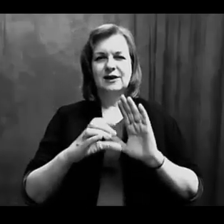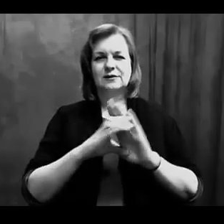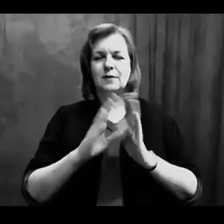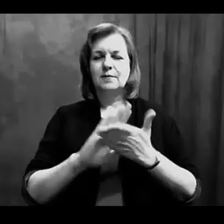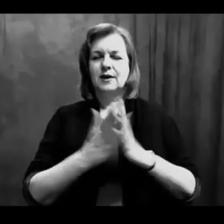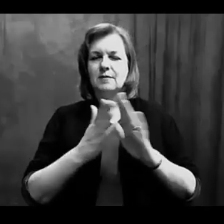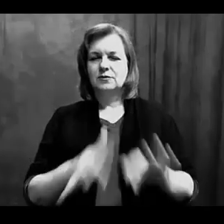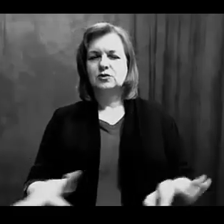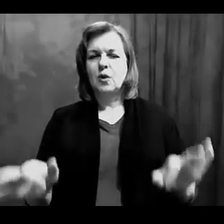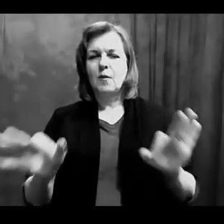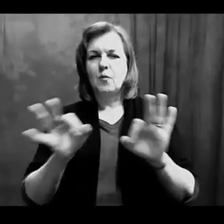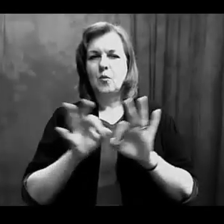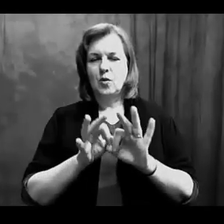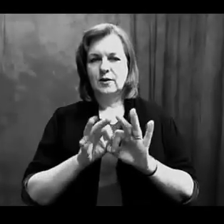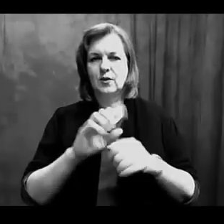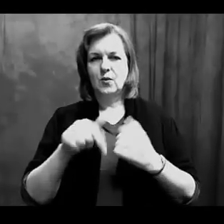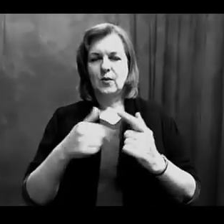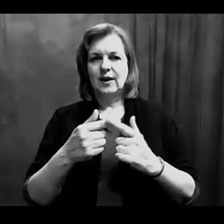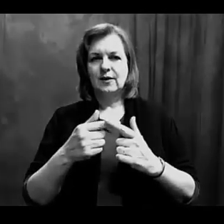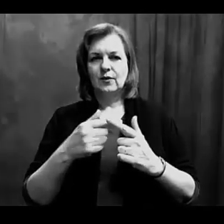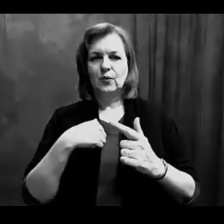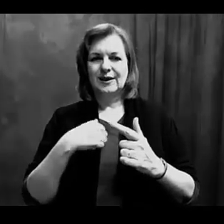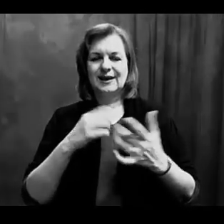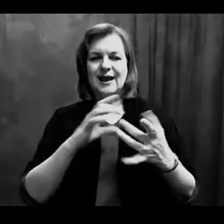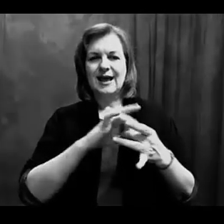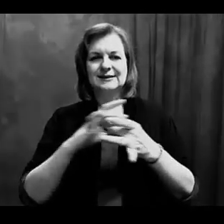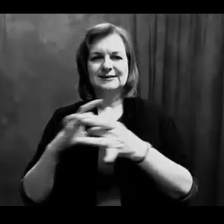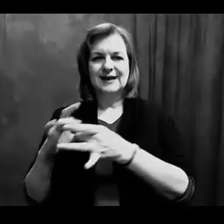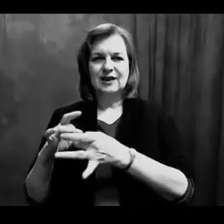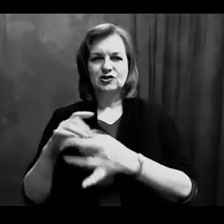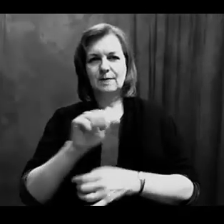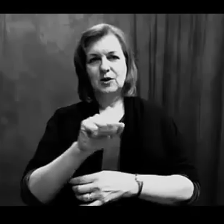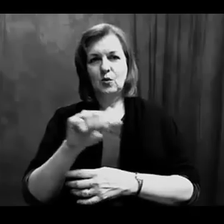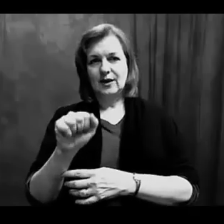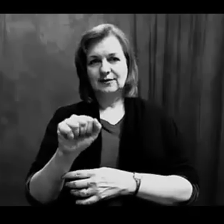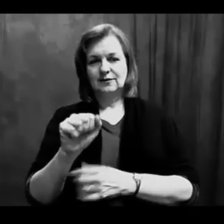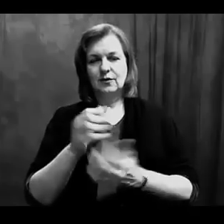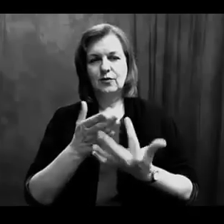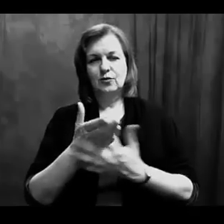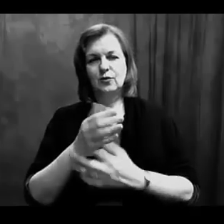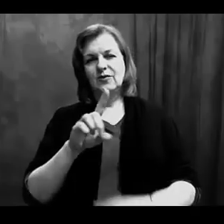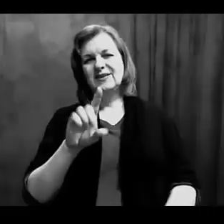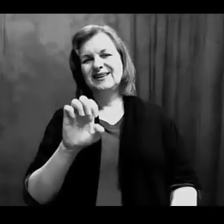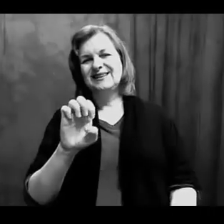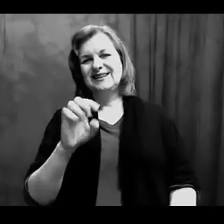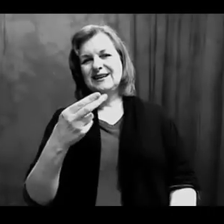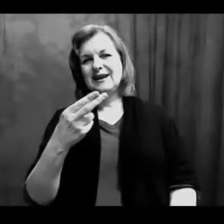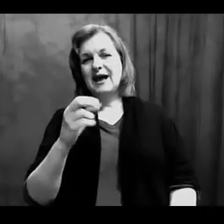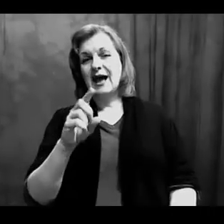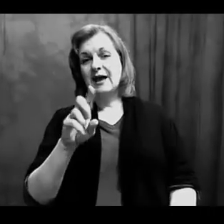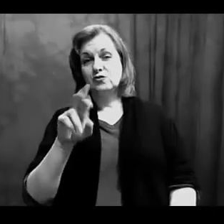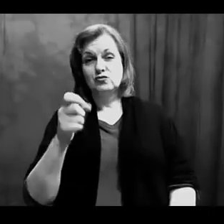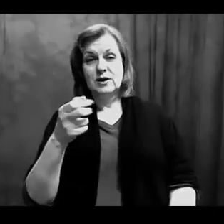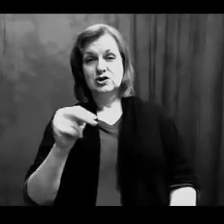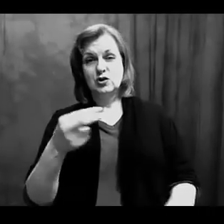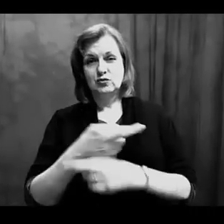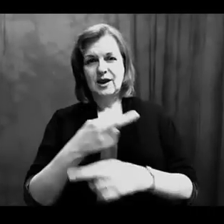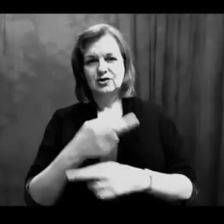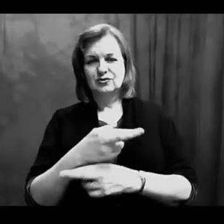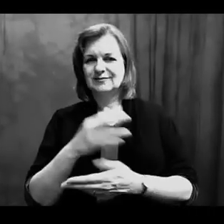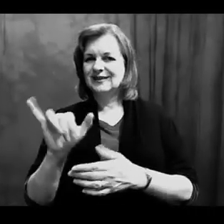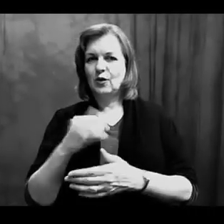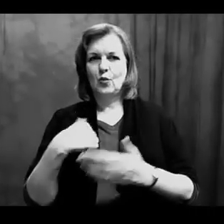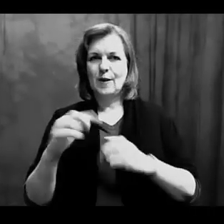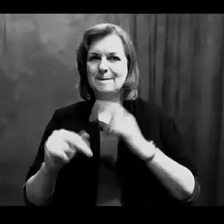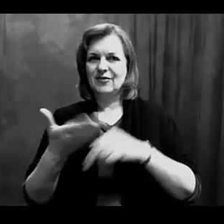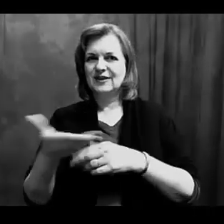Works very well. This becomes extremely important when we start putting our amino acids together through a dehydration reaction, just